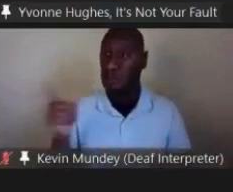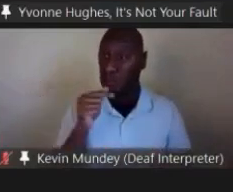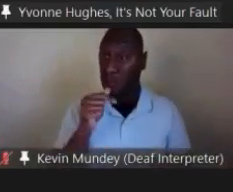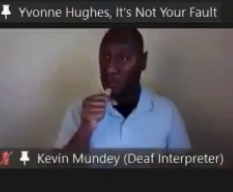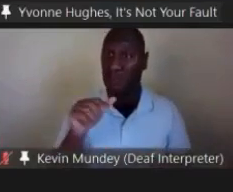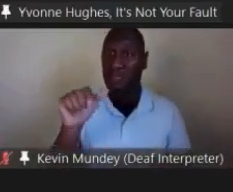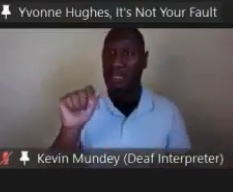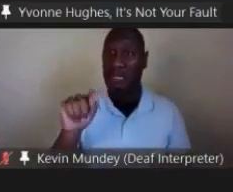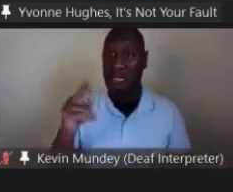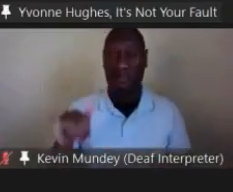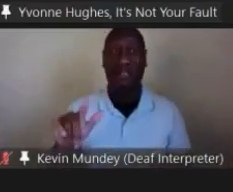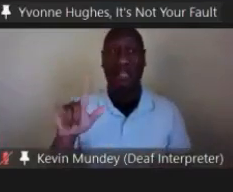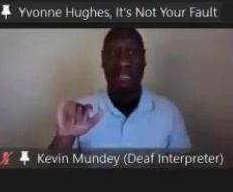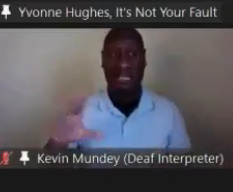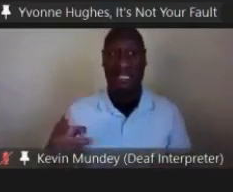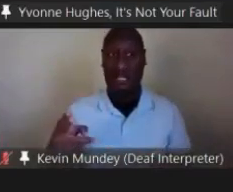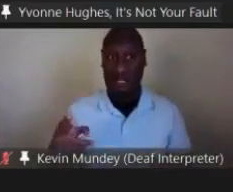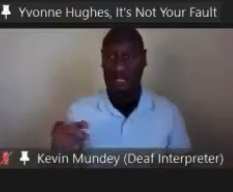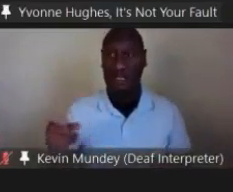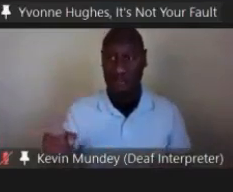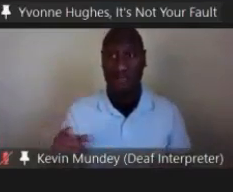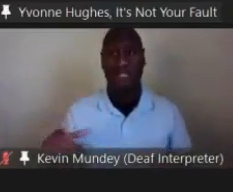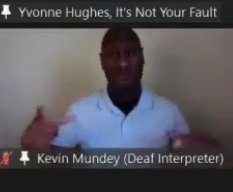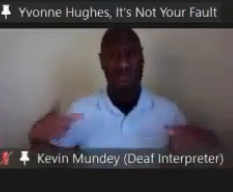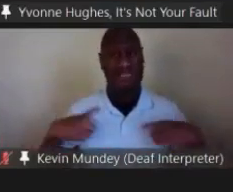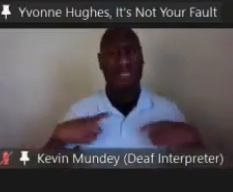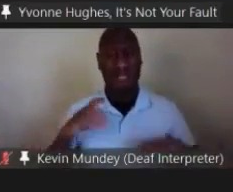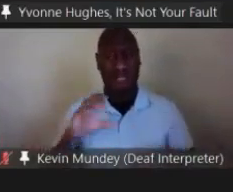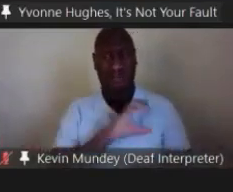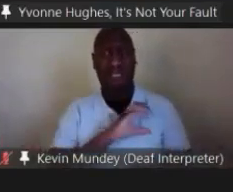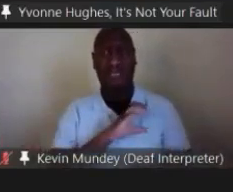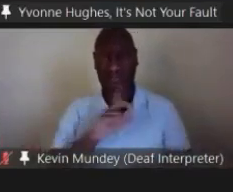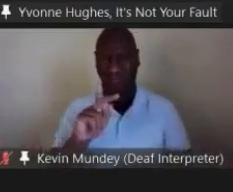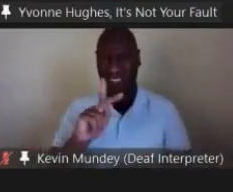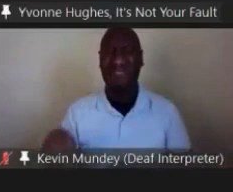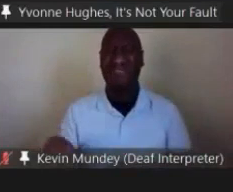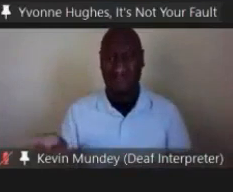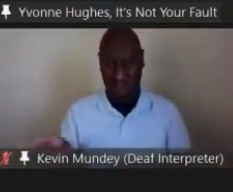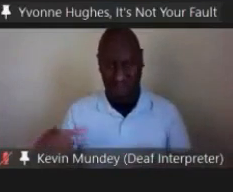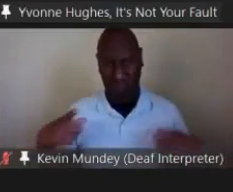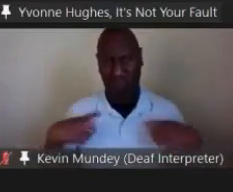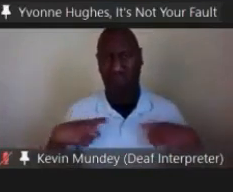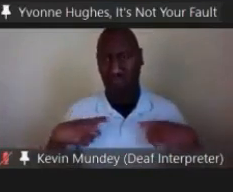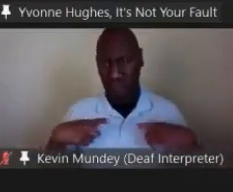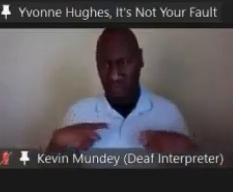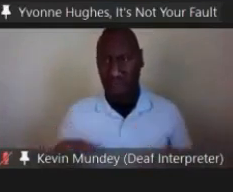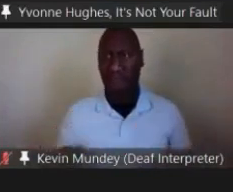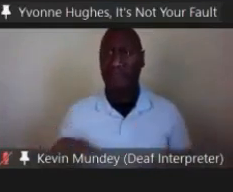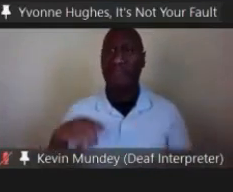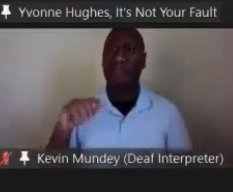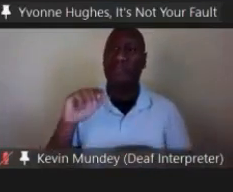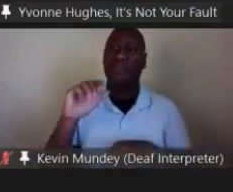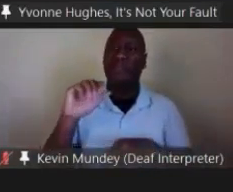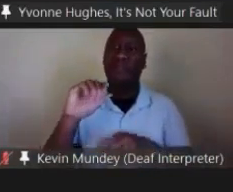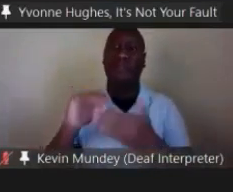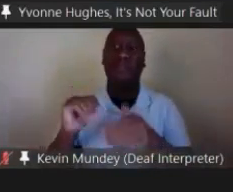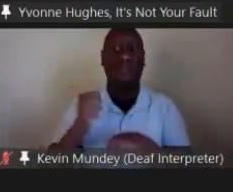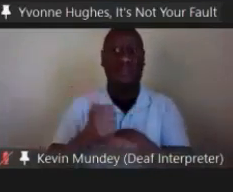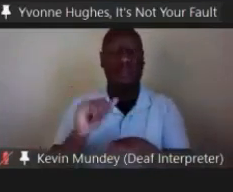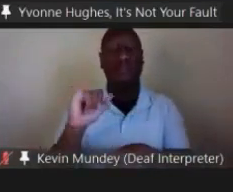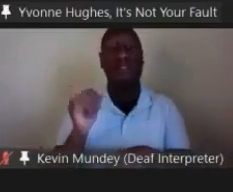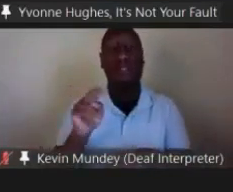retired police officer, in June 2011.